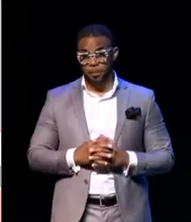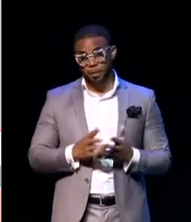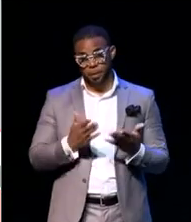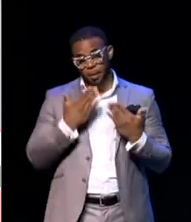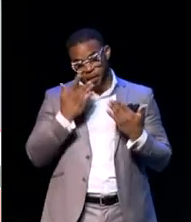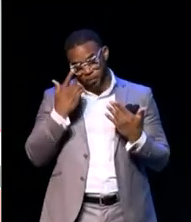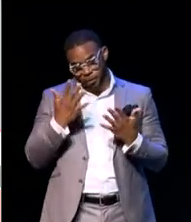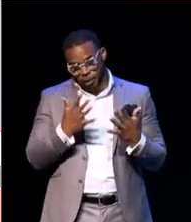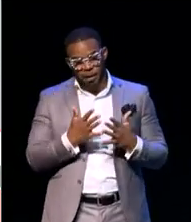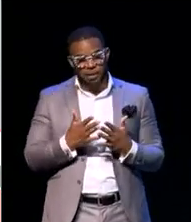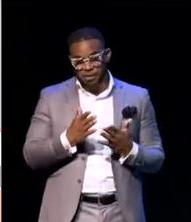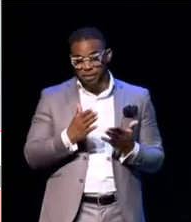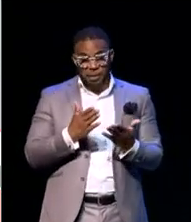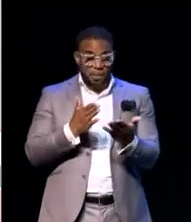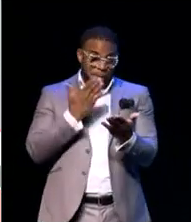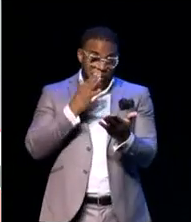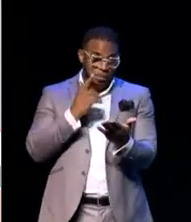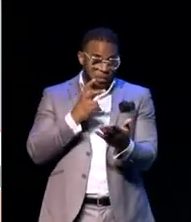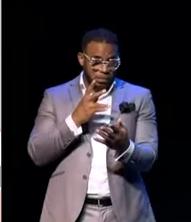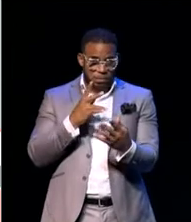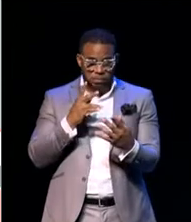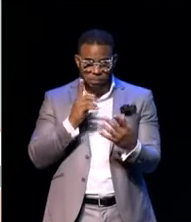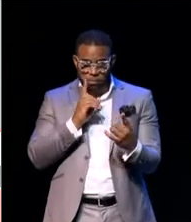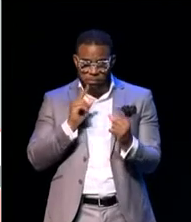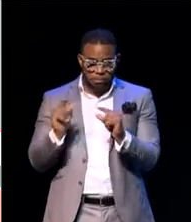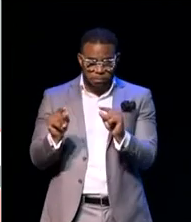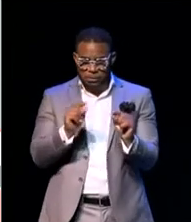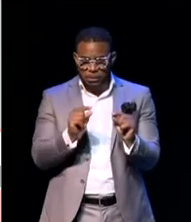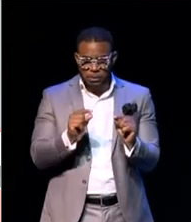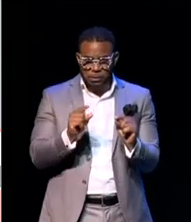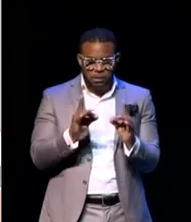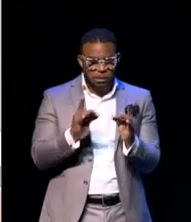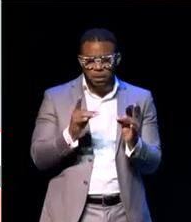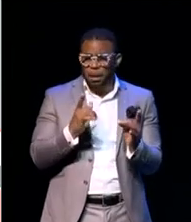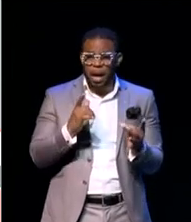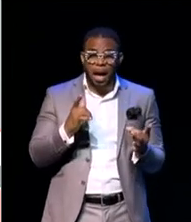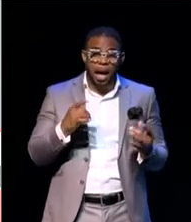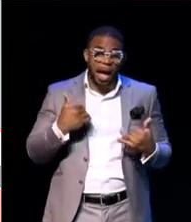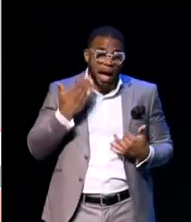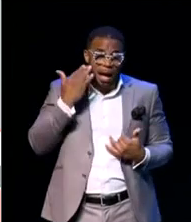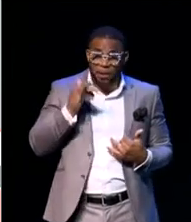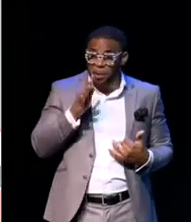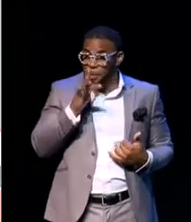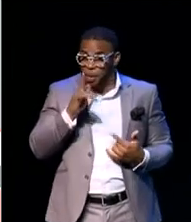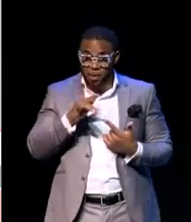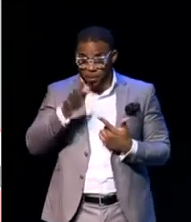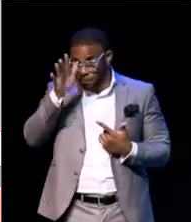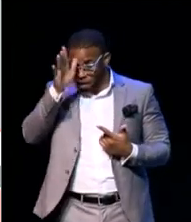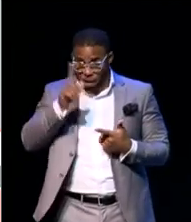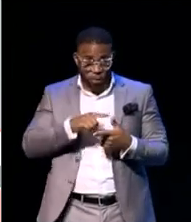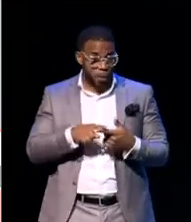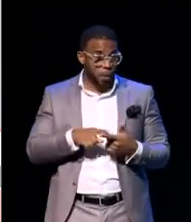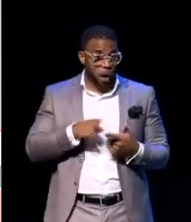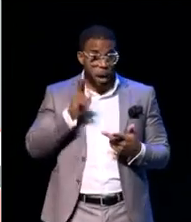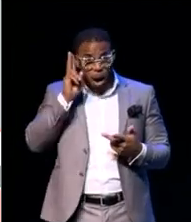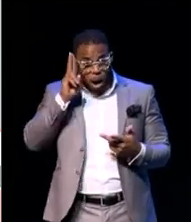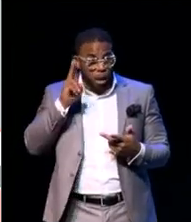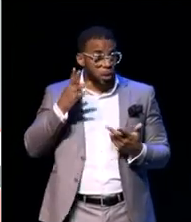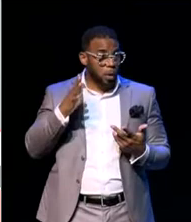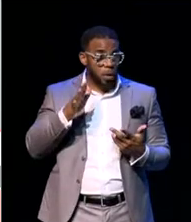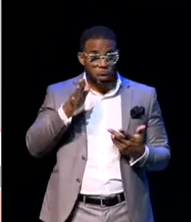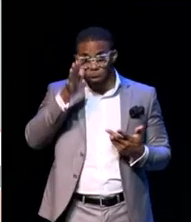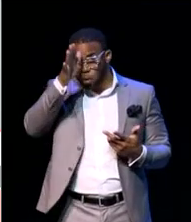Thank you for that, but that may seem a little controversial to some people. But I don't know a mother or a father or an uncle